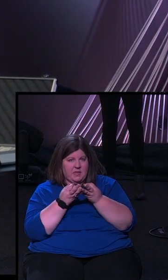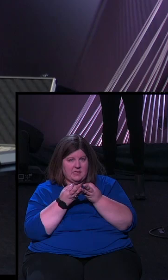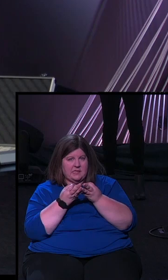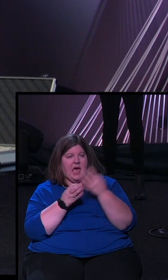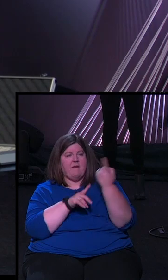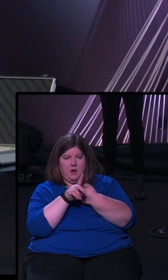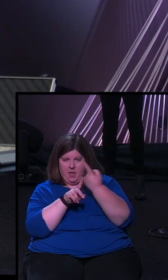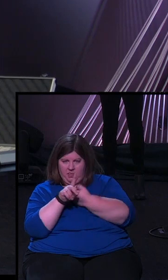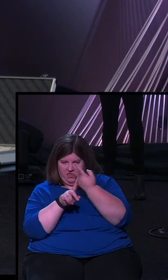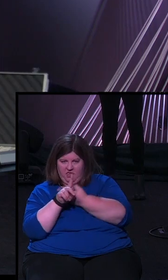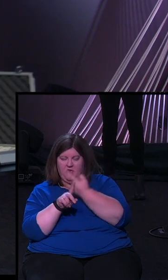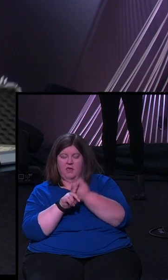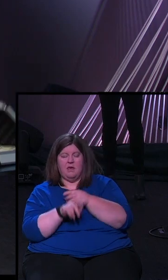month.